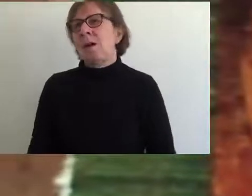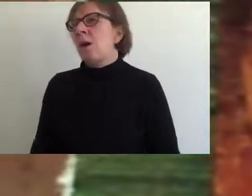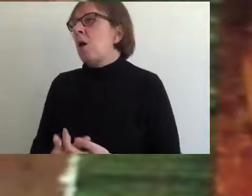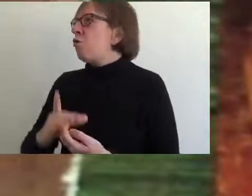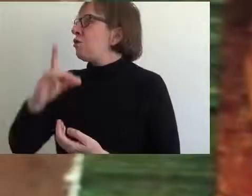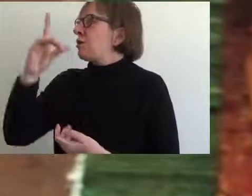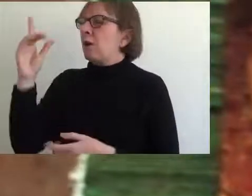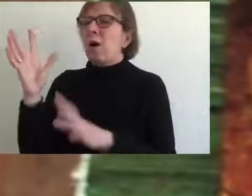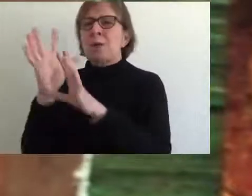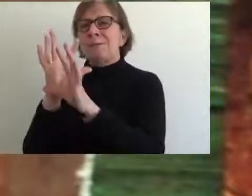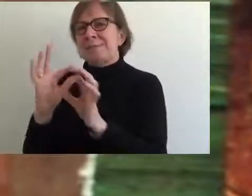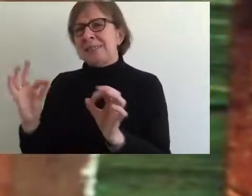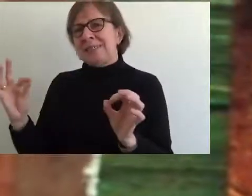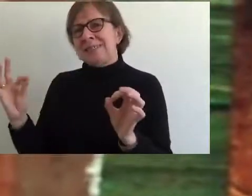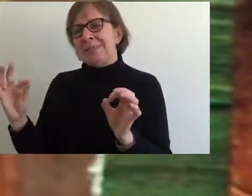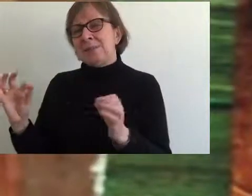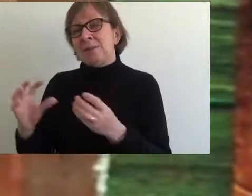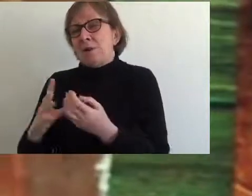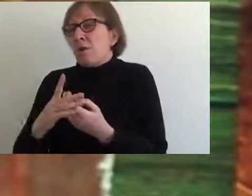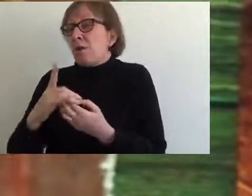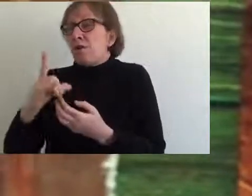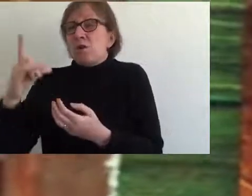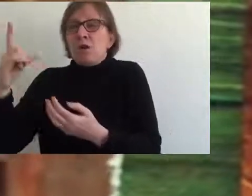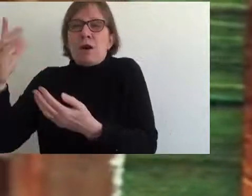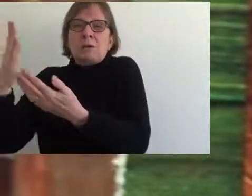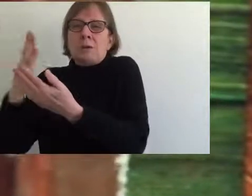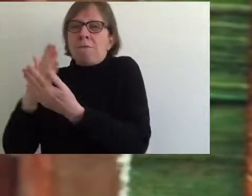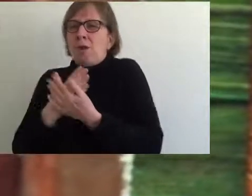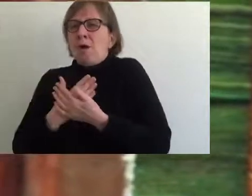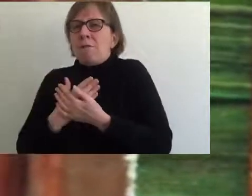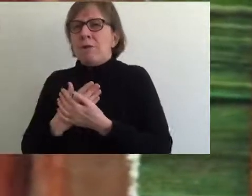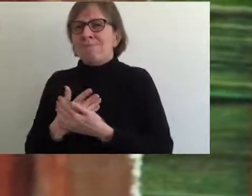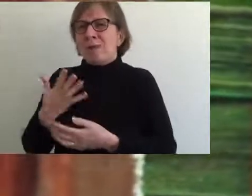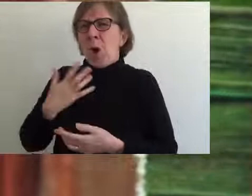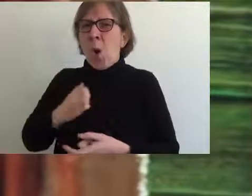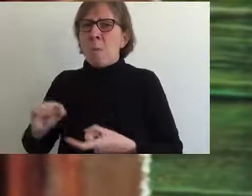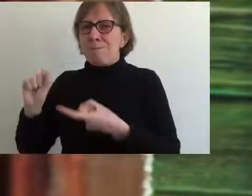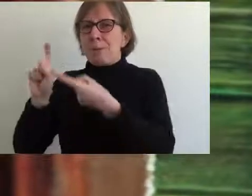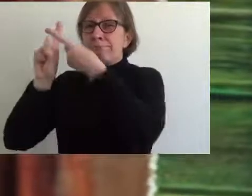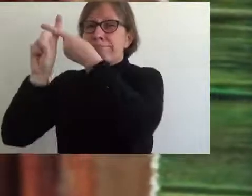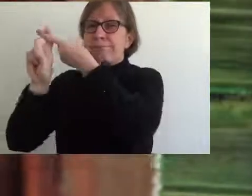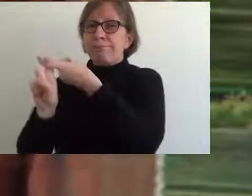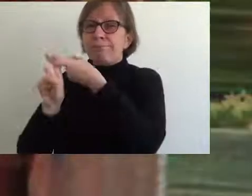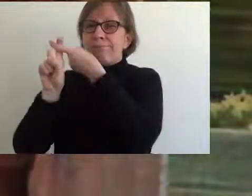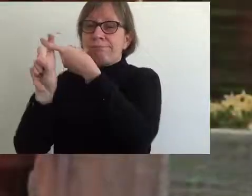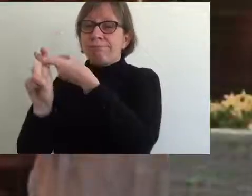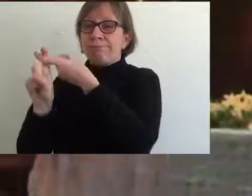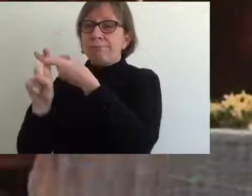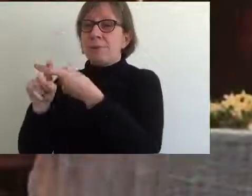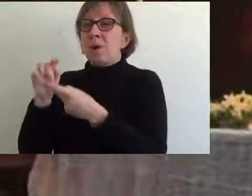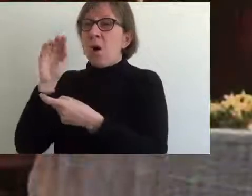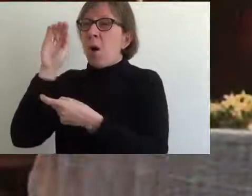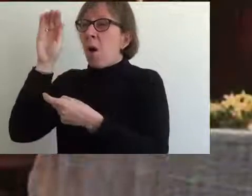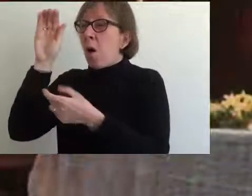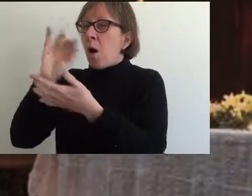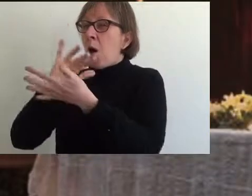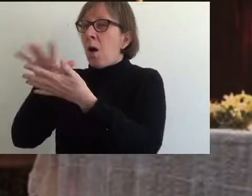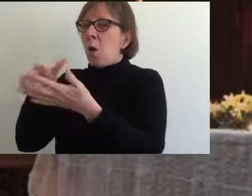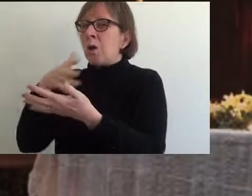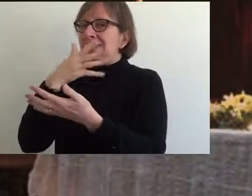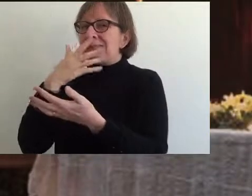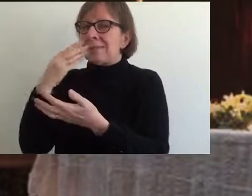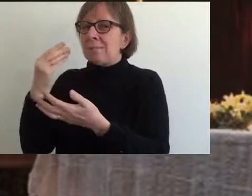God of peace, God of love, in you is our hope. Holy